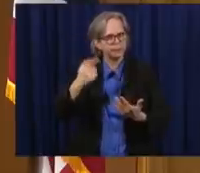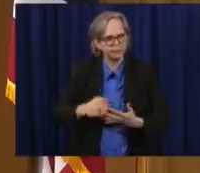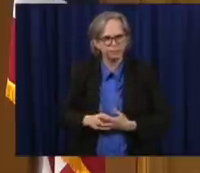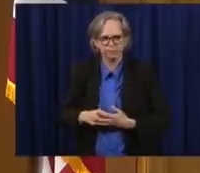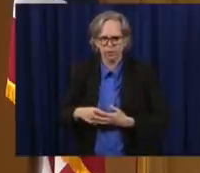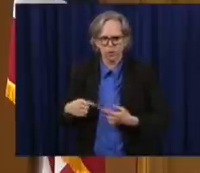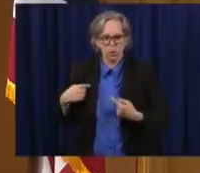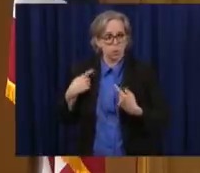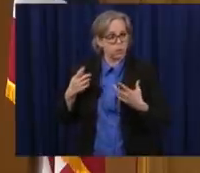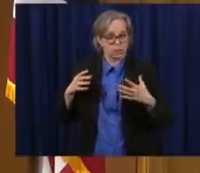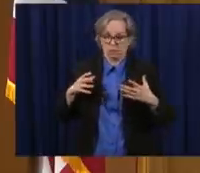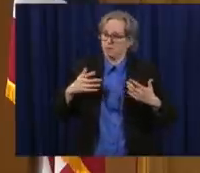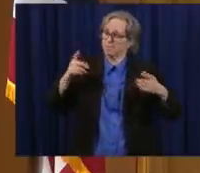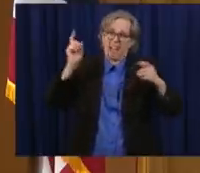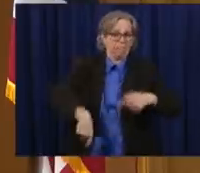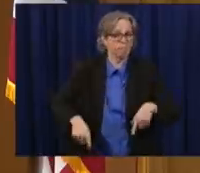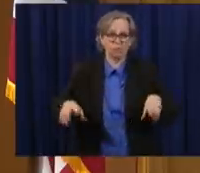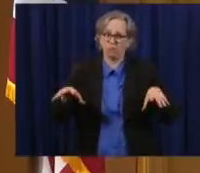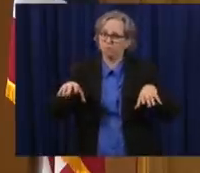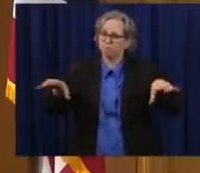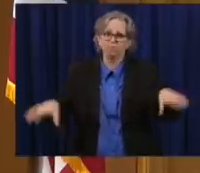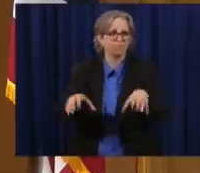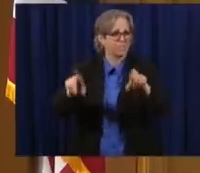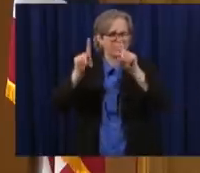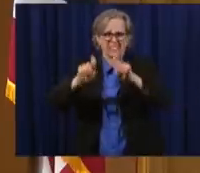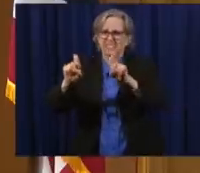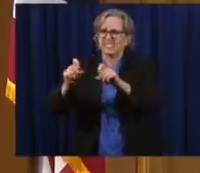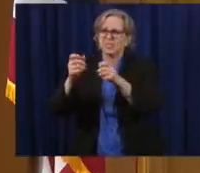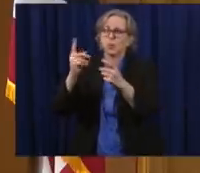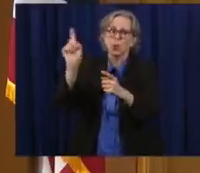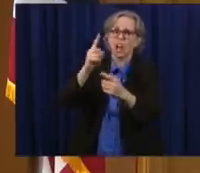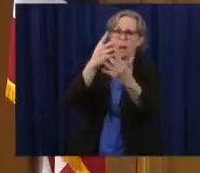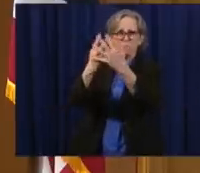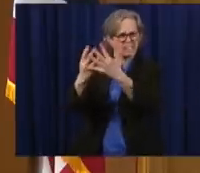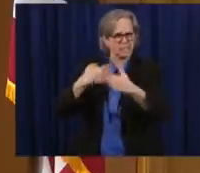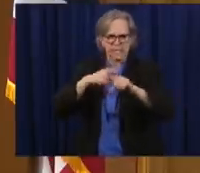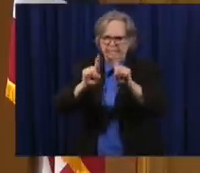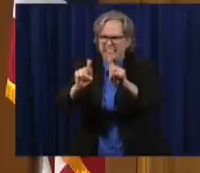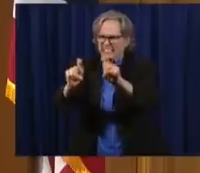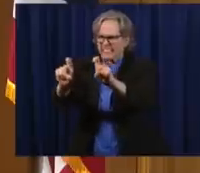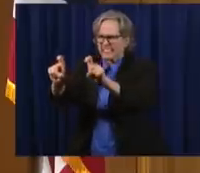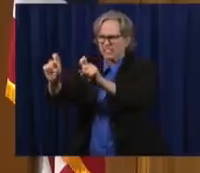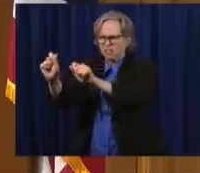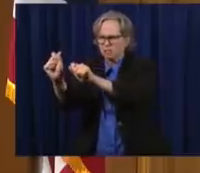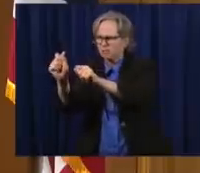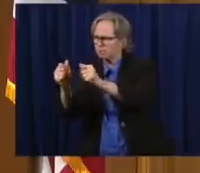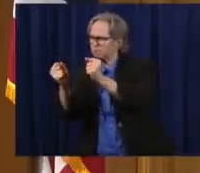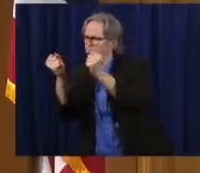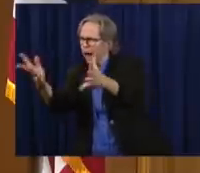testing in our prisons. There's one dorm,